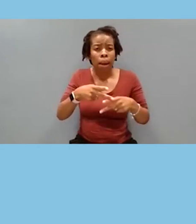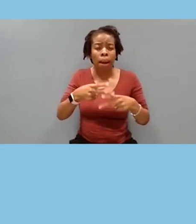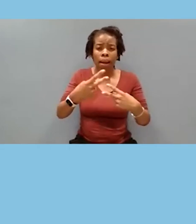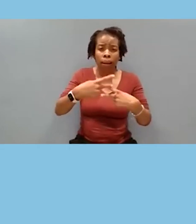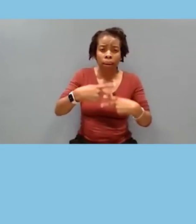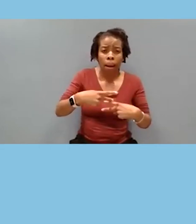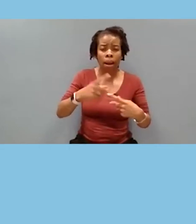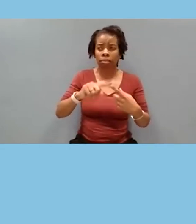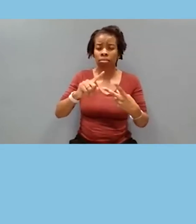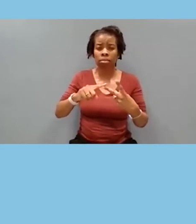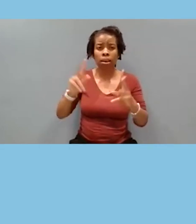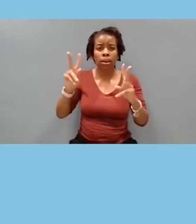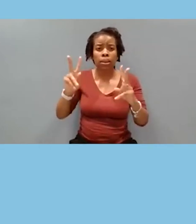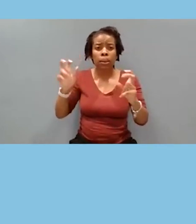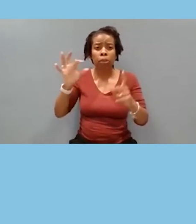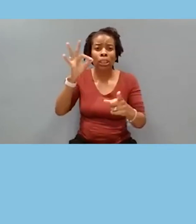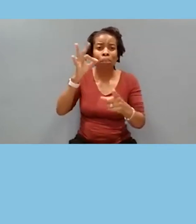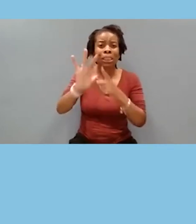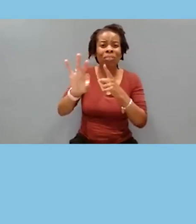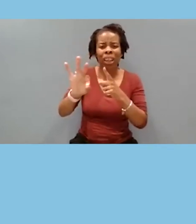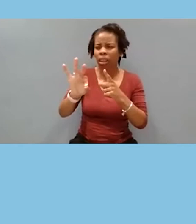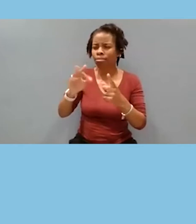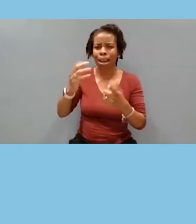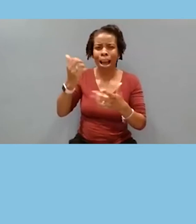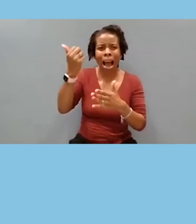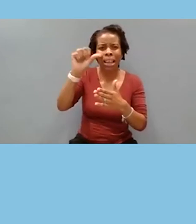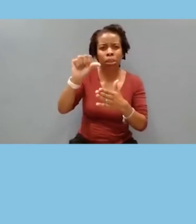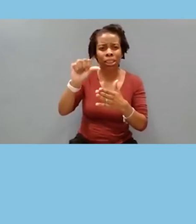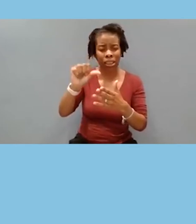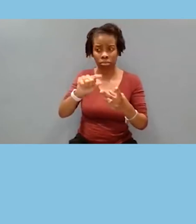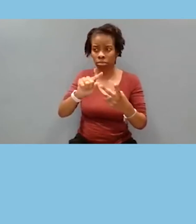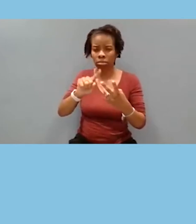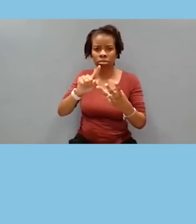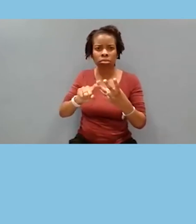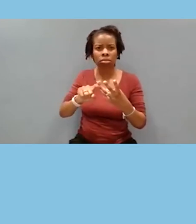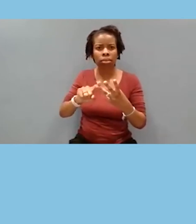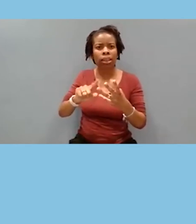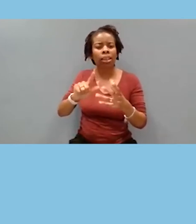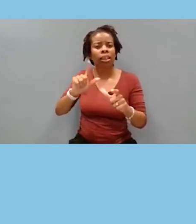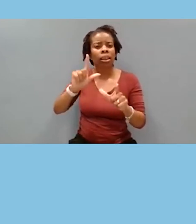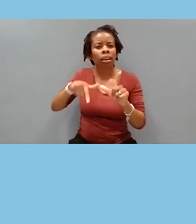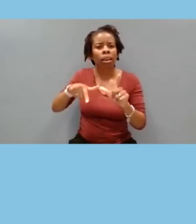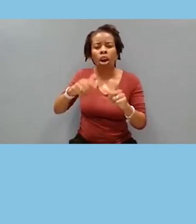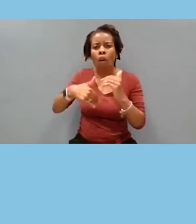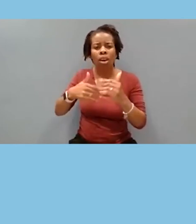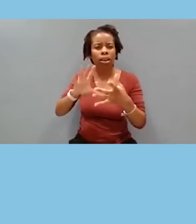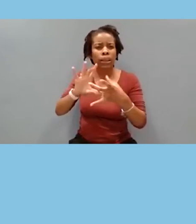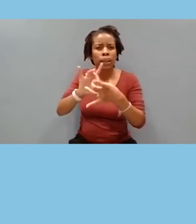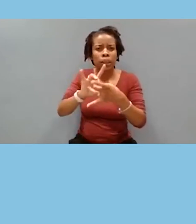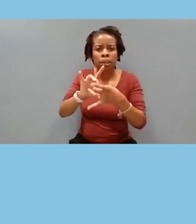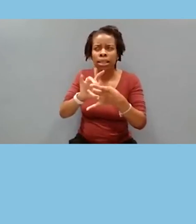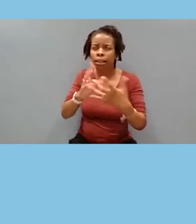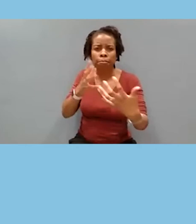expertise, and what Mia Mingus and Sandy Ho call access intimacy in real-time captioning. Louise shows us that the work of